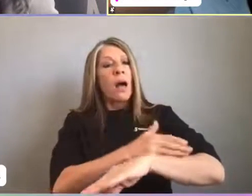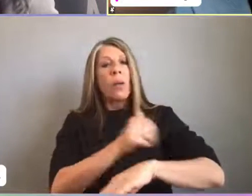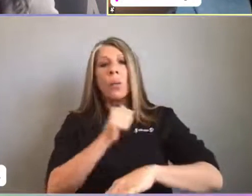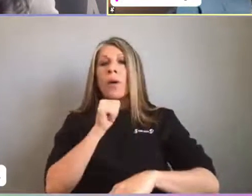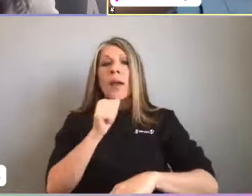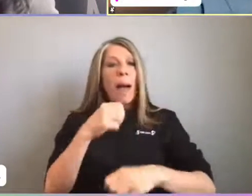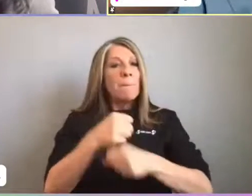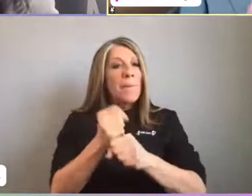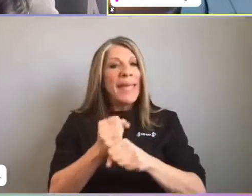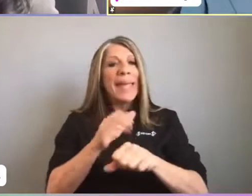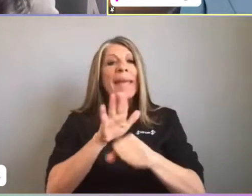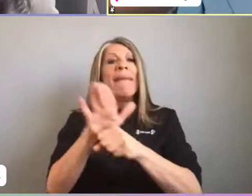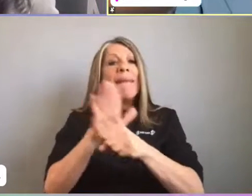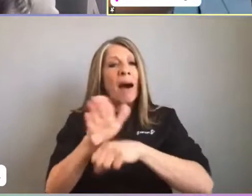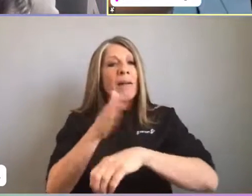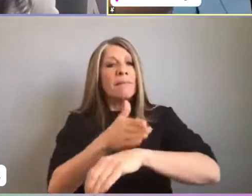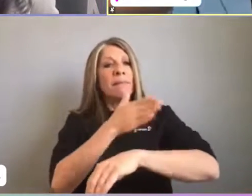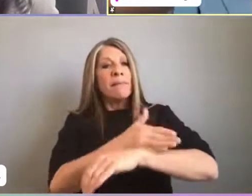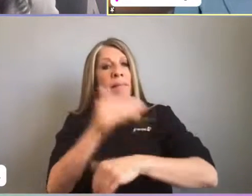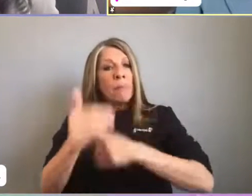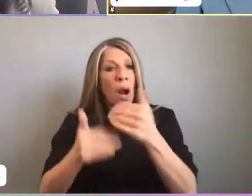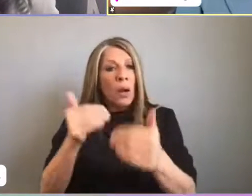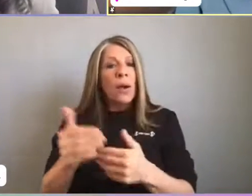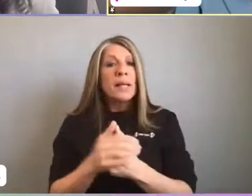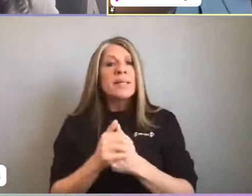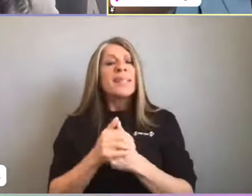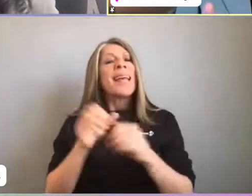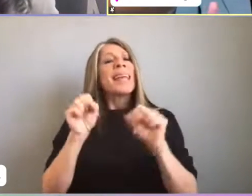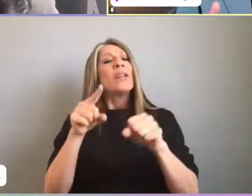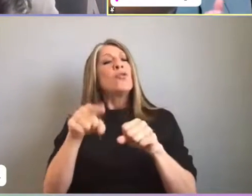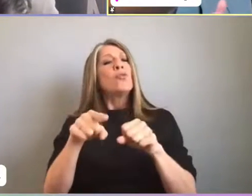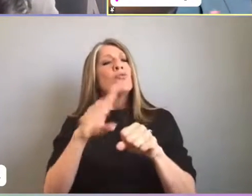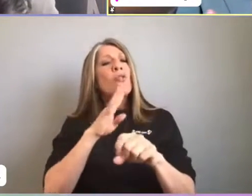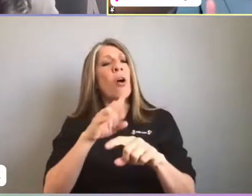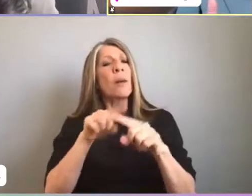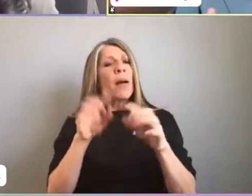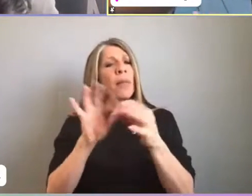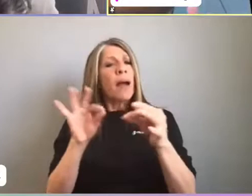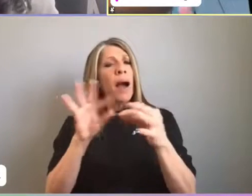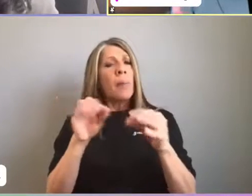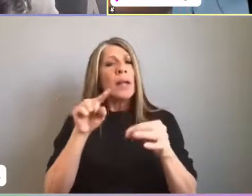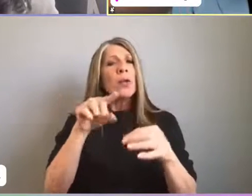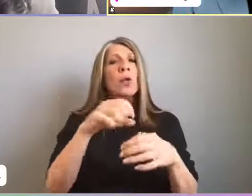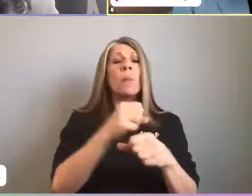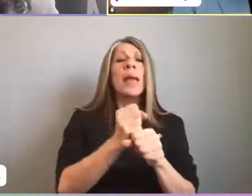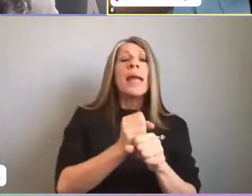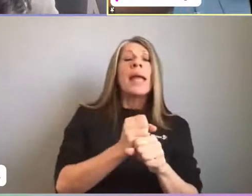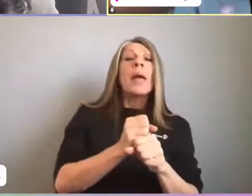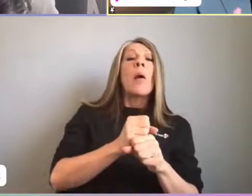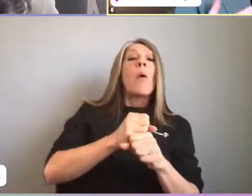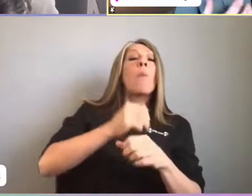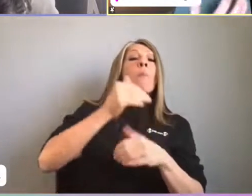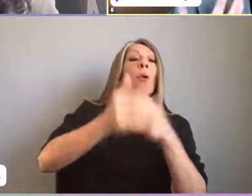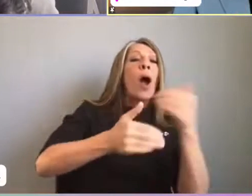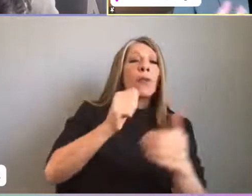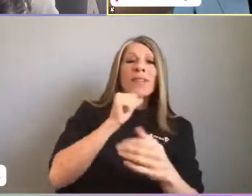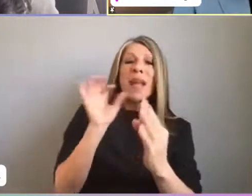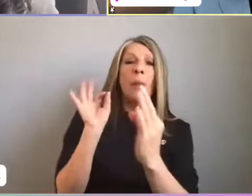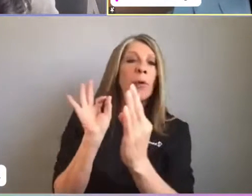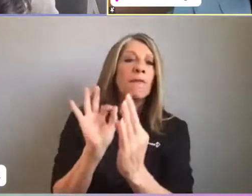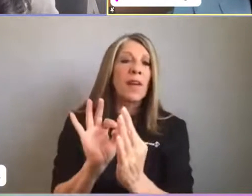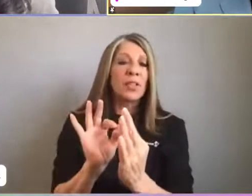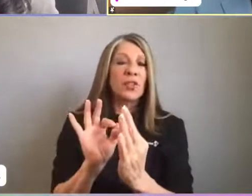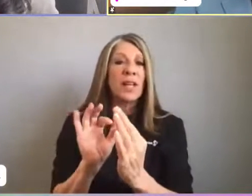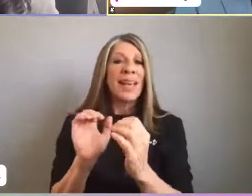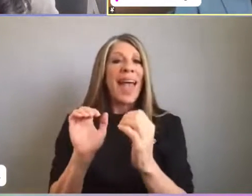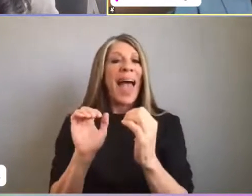enough progress. Can you go back to the comment that you made of progress versus perfection and how it helped